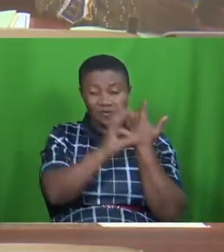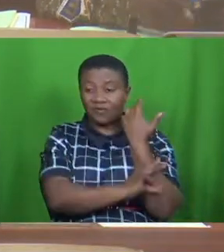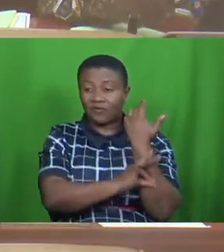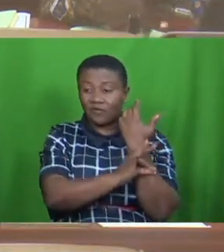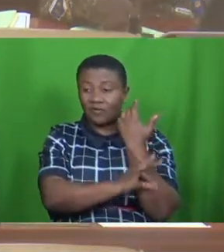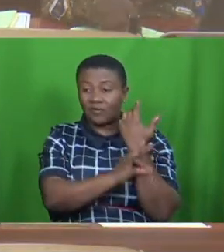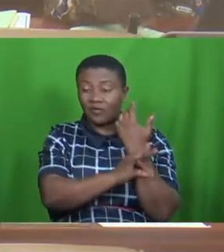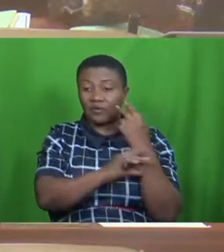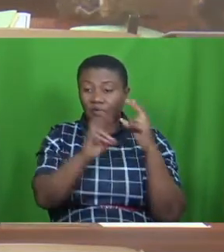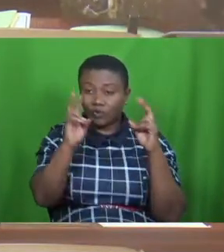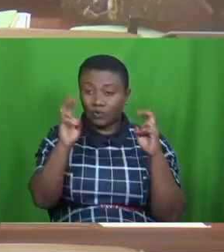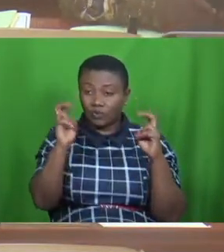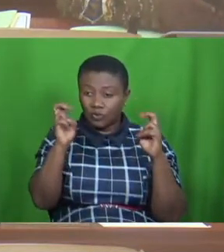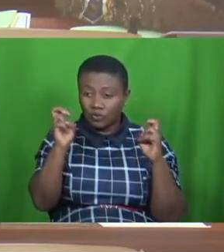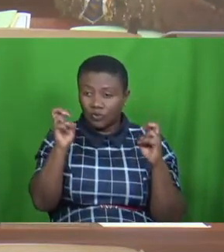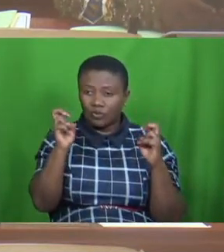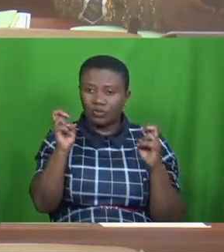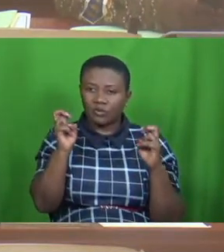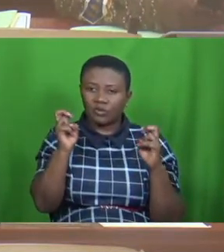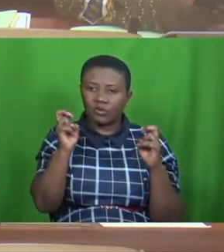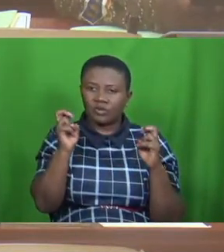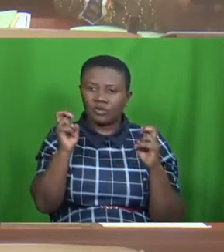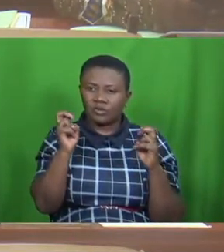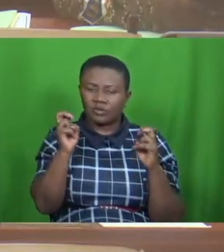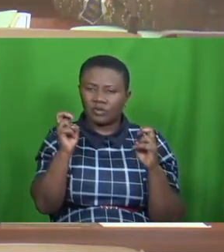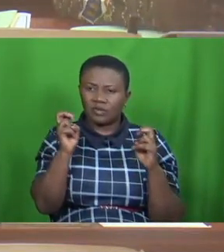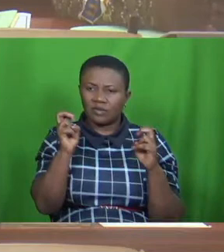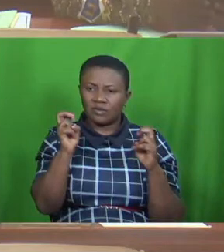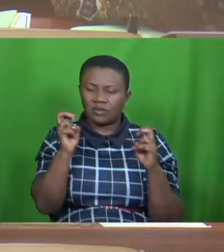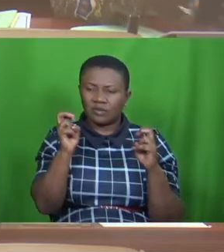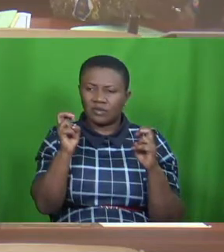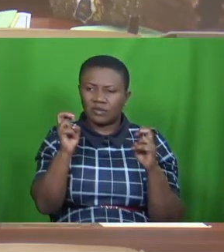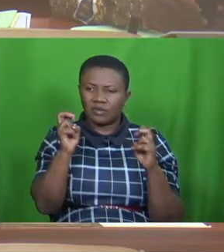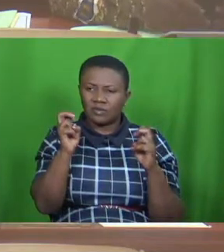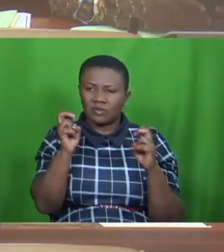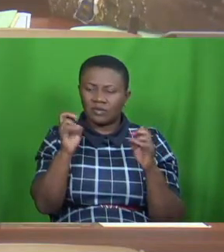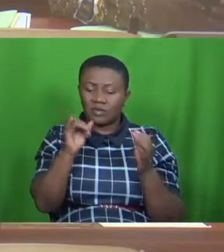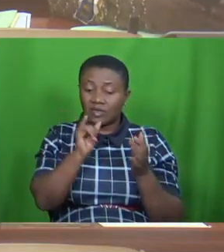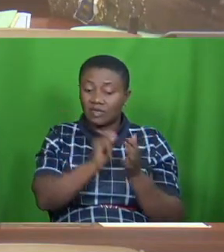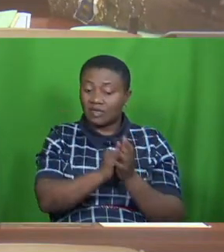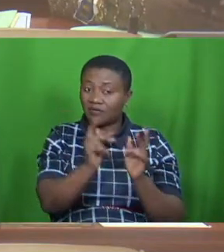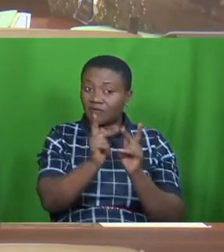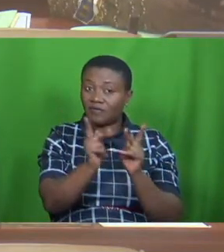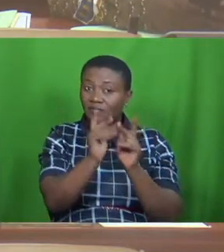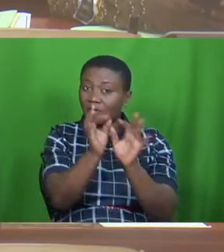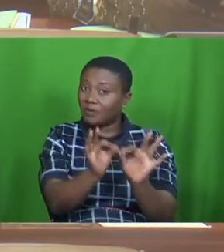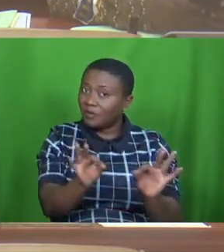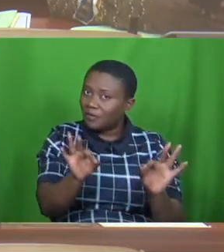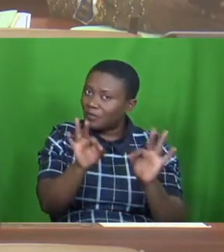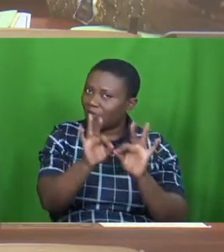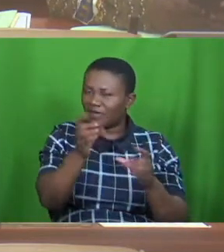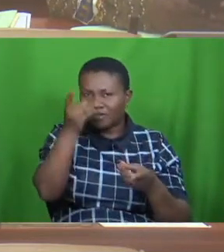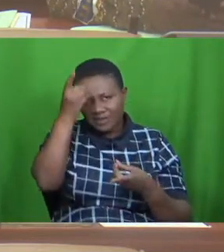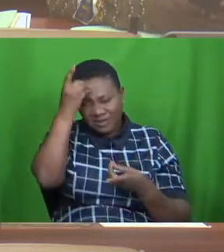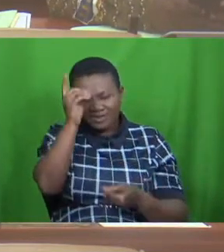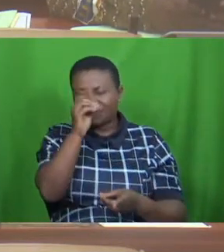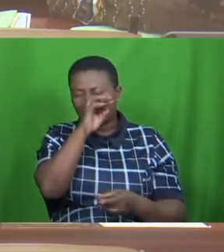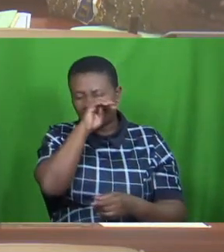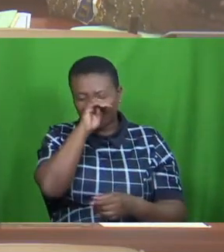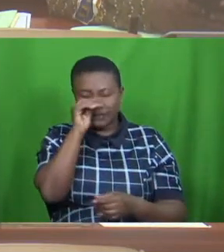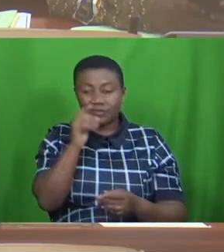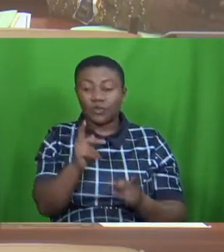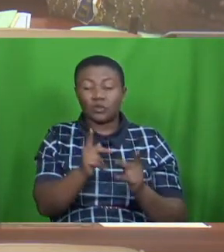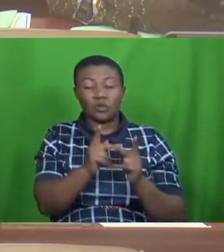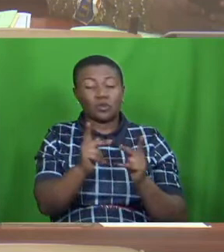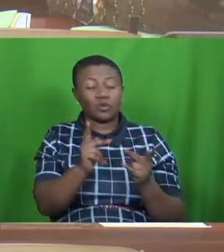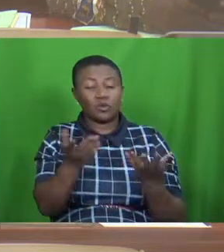that this has to do with the delimiting, what do you call it, the borders. That's a very important decision to be made. And so to